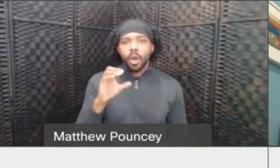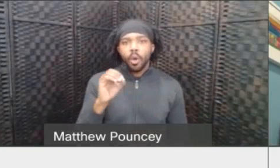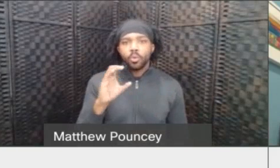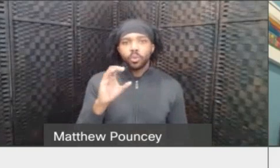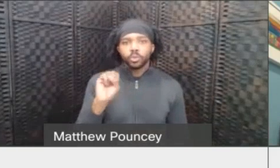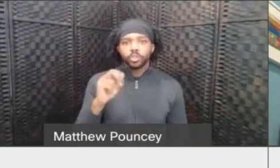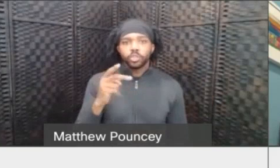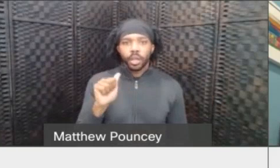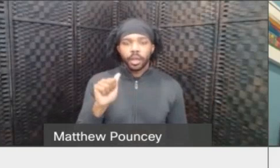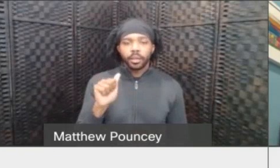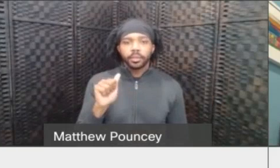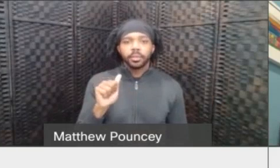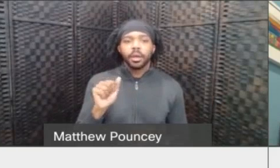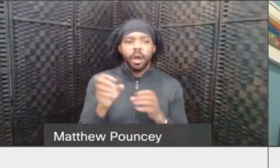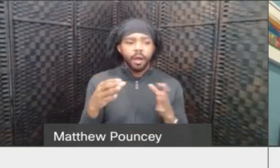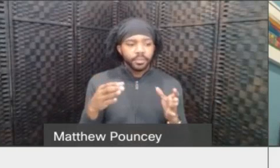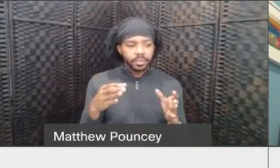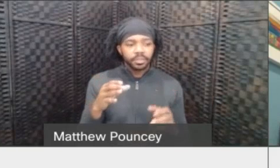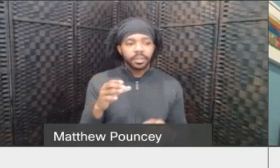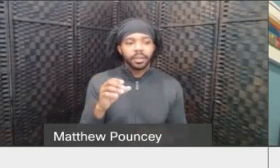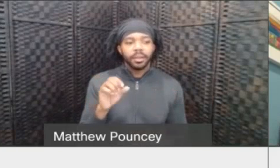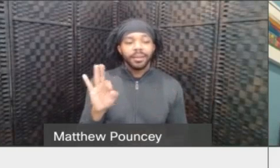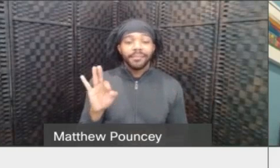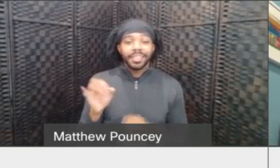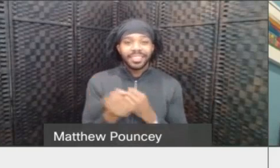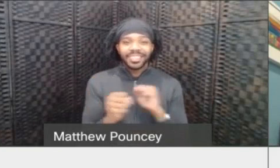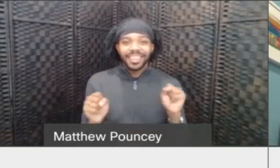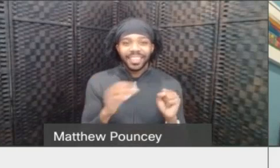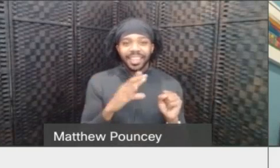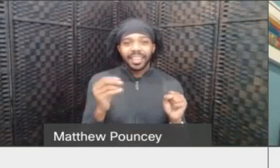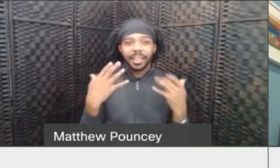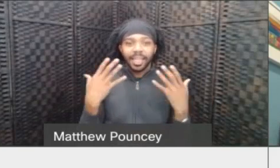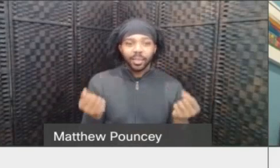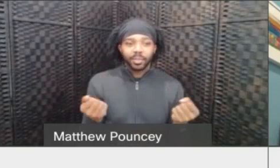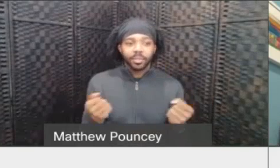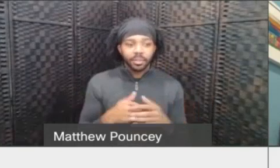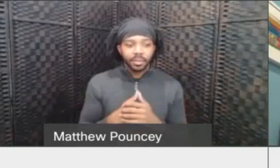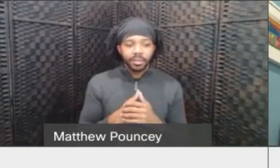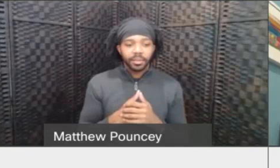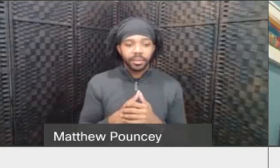Office of Safety. Is it Office of Safety and Health? No,